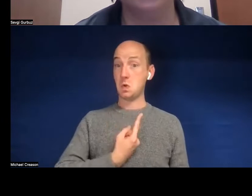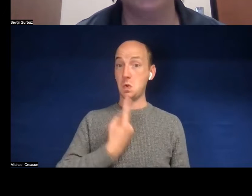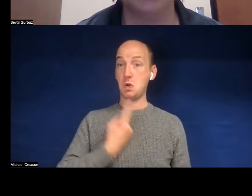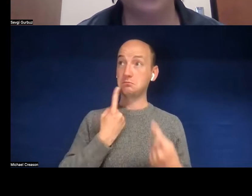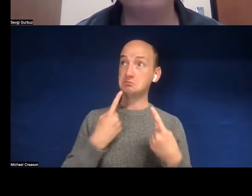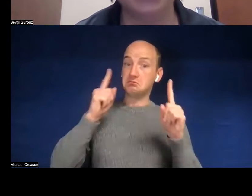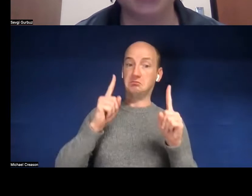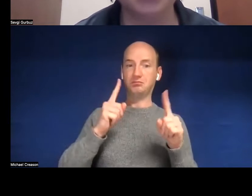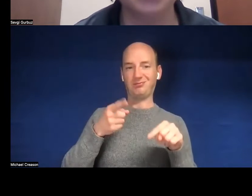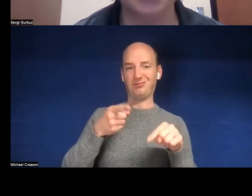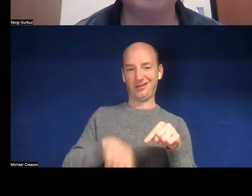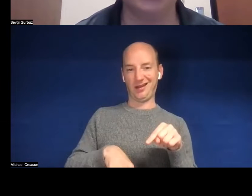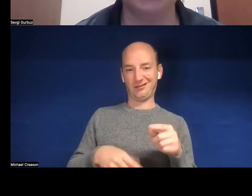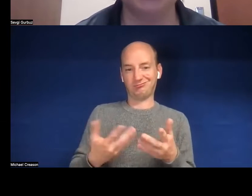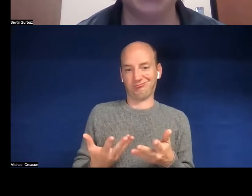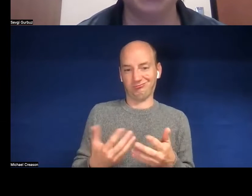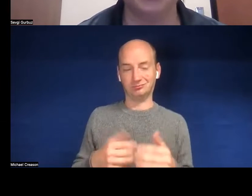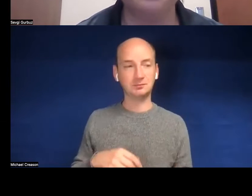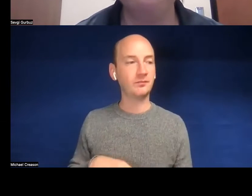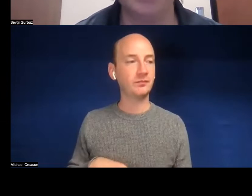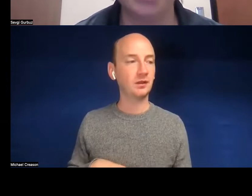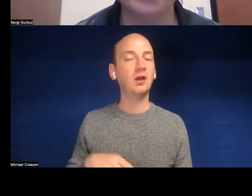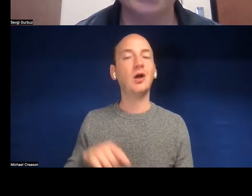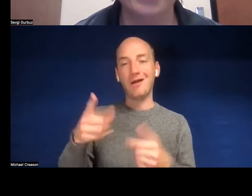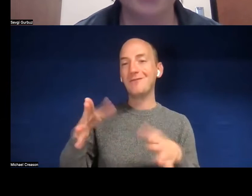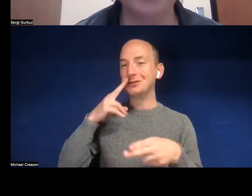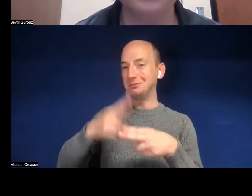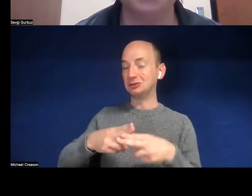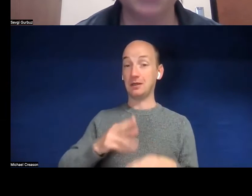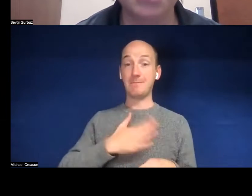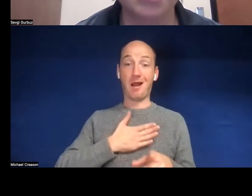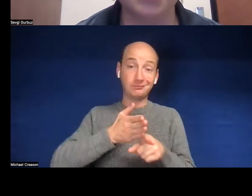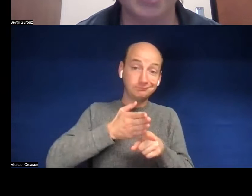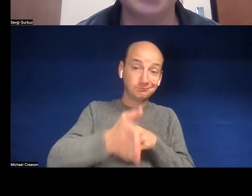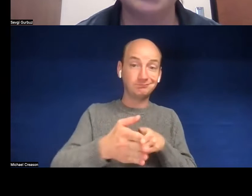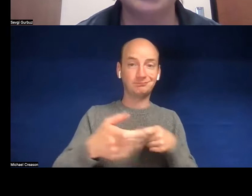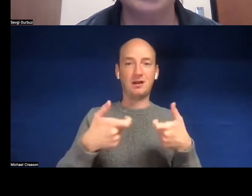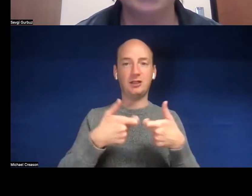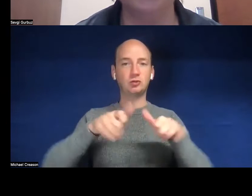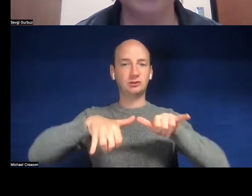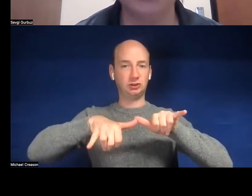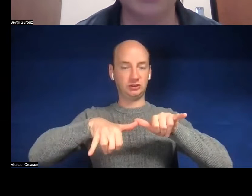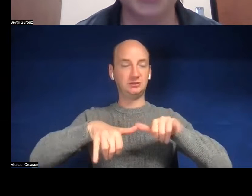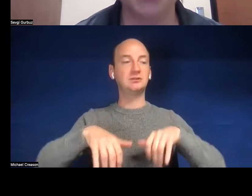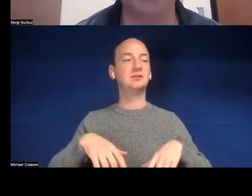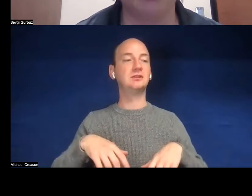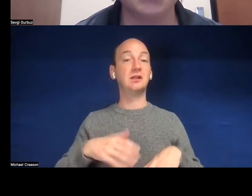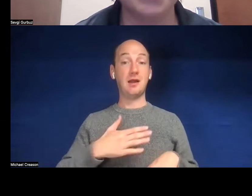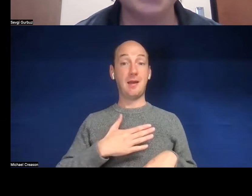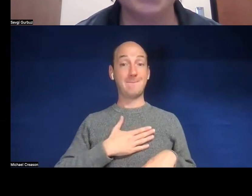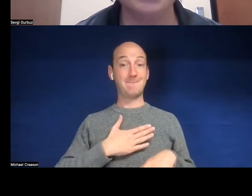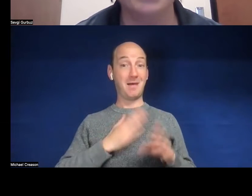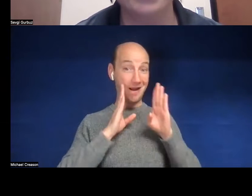as Dr. Quant mentioned, I am an electrical engineer. My area of expertise lies in radar